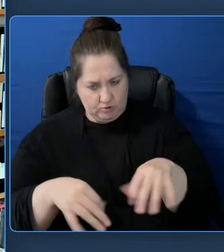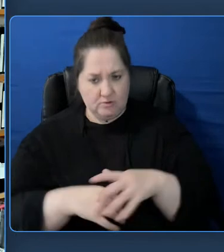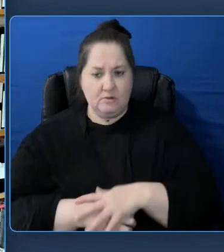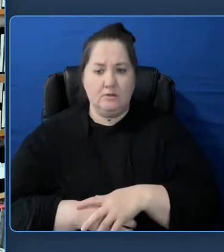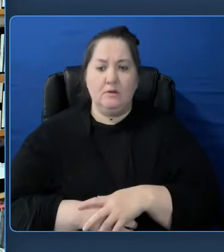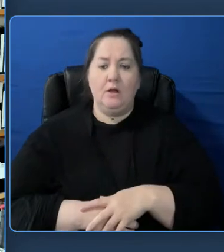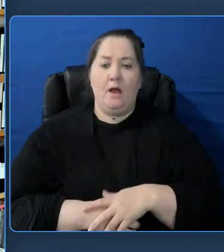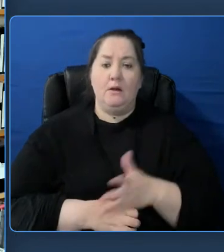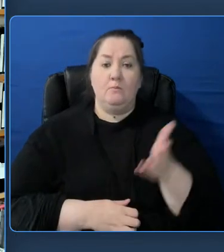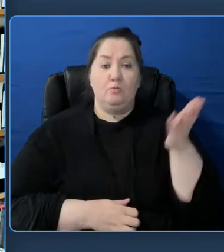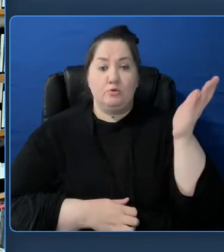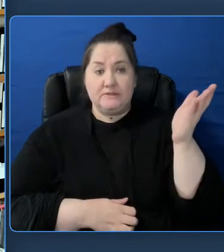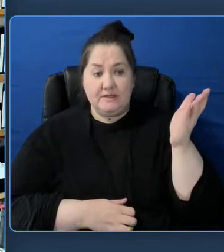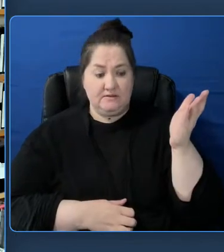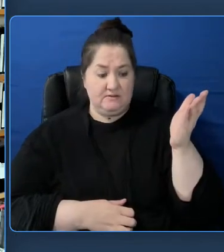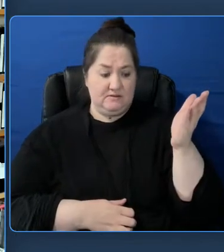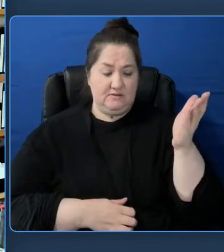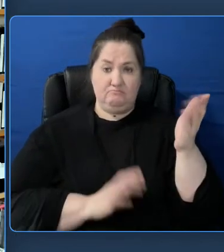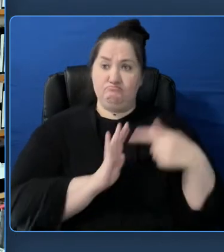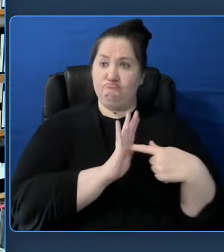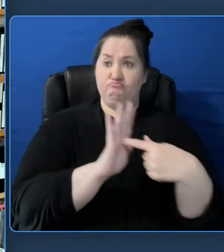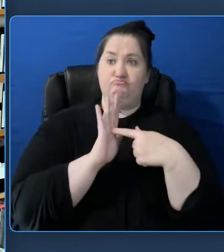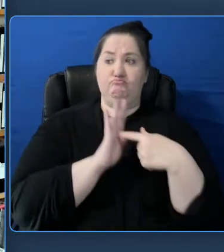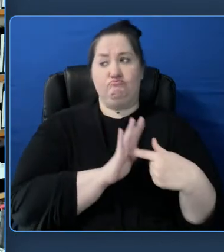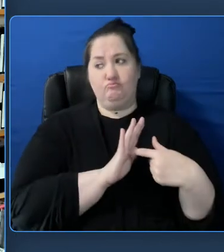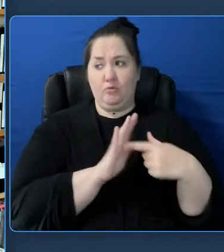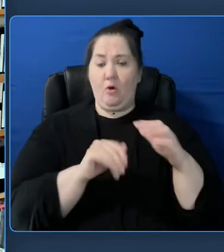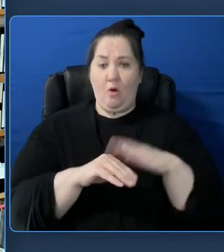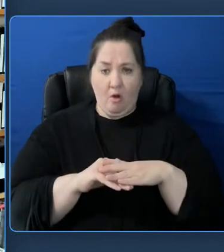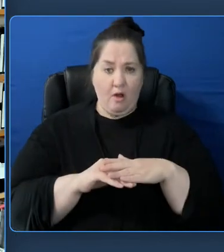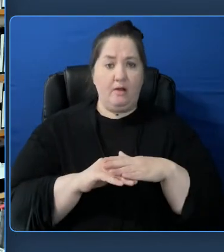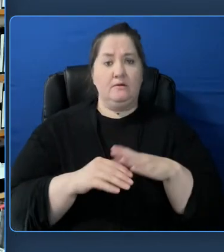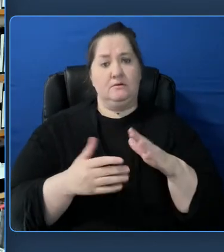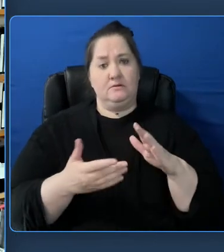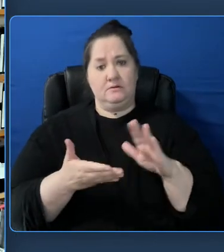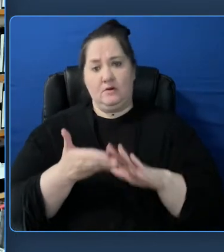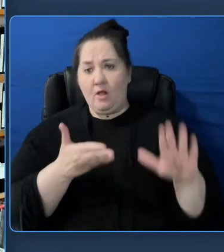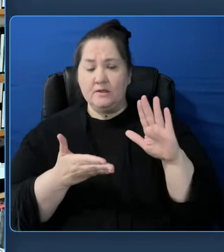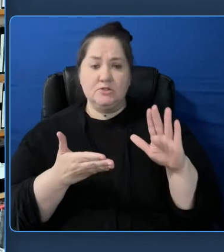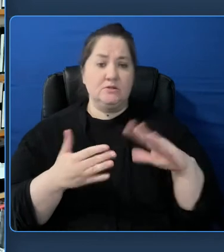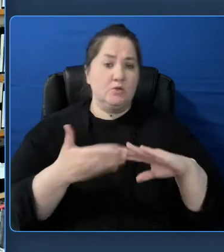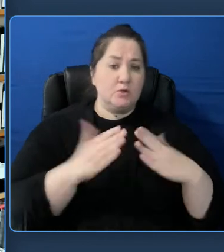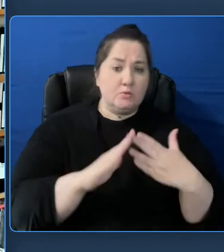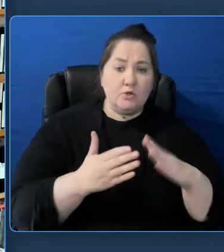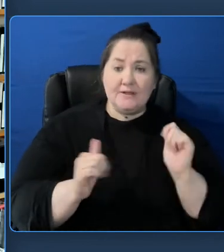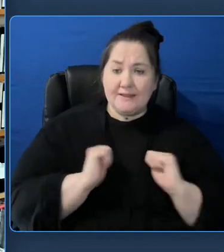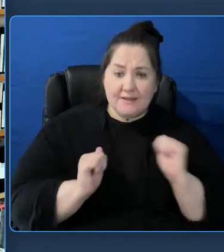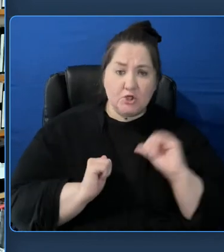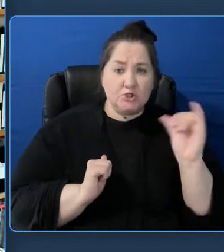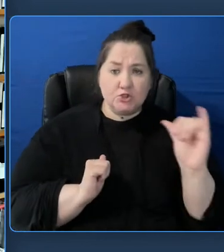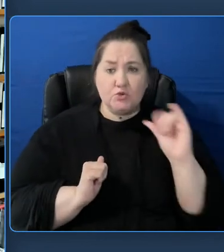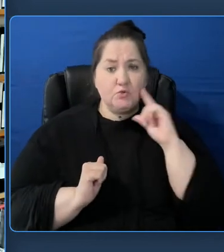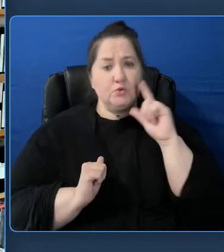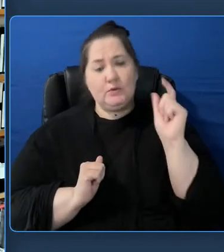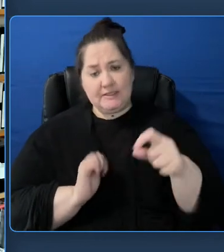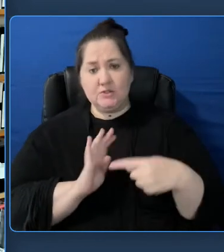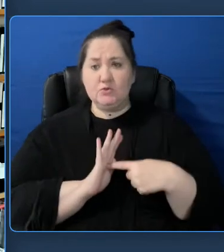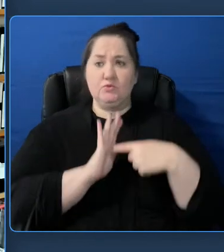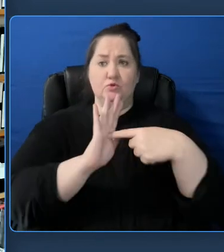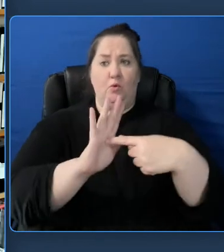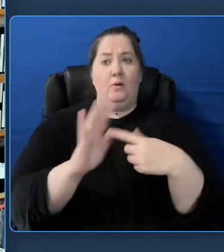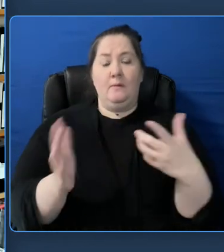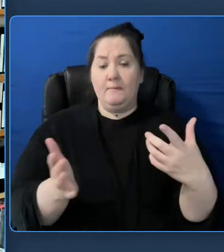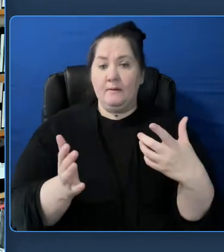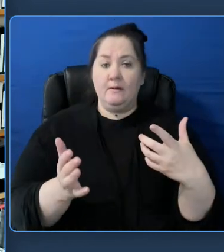even presented productions on campus. You could export all of this to community theaters in that community